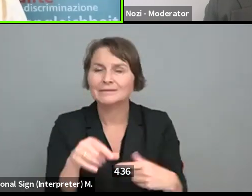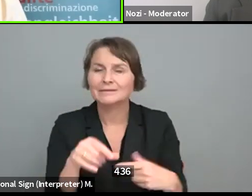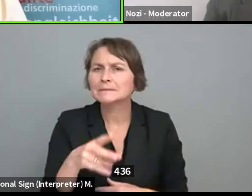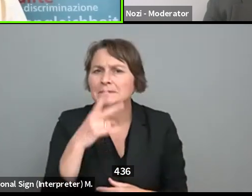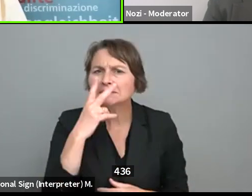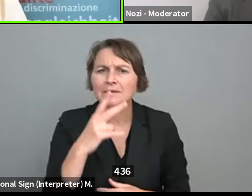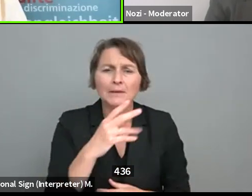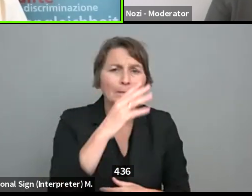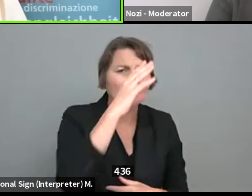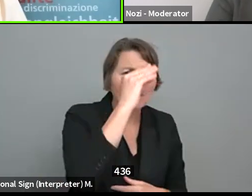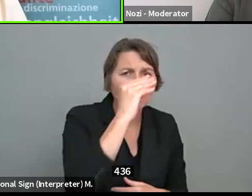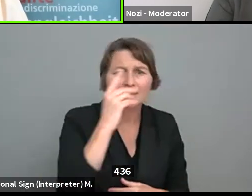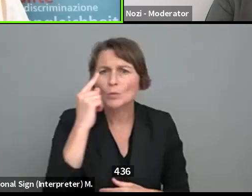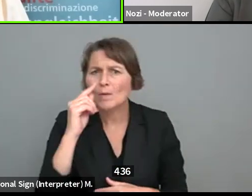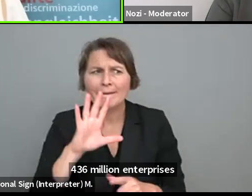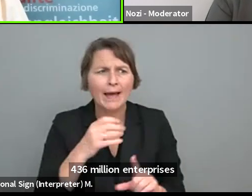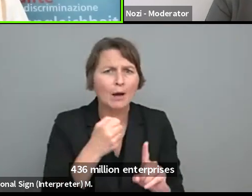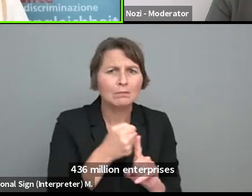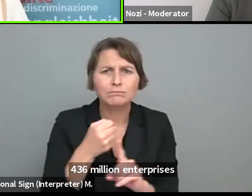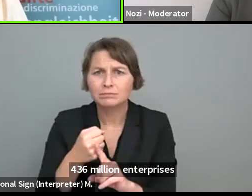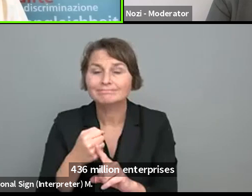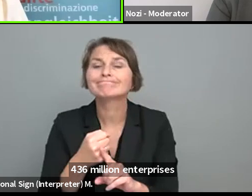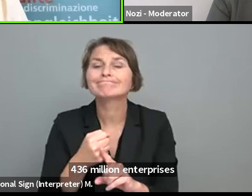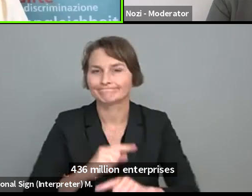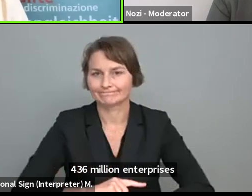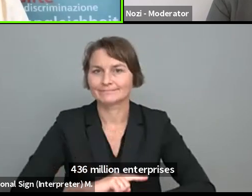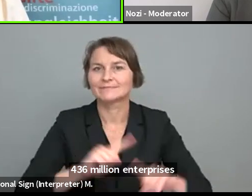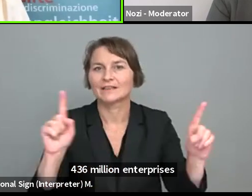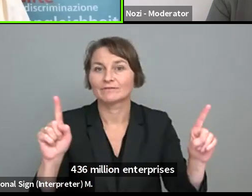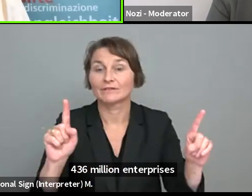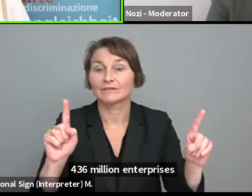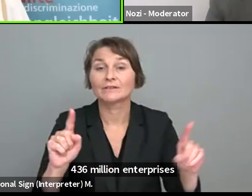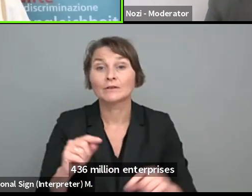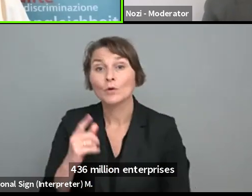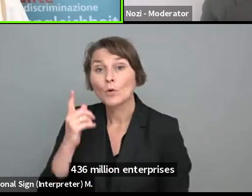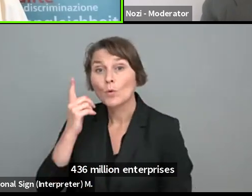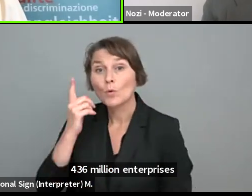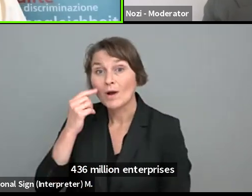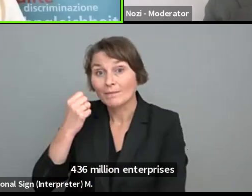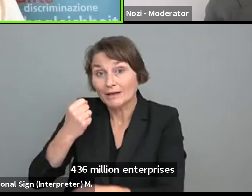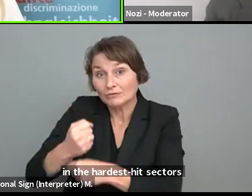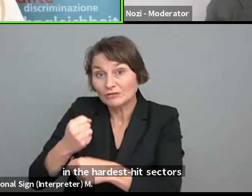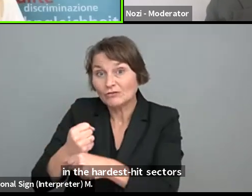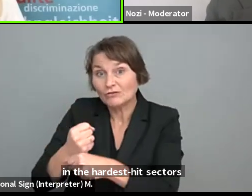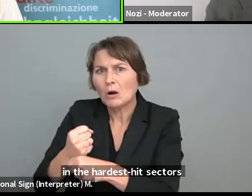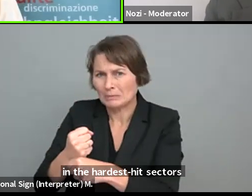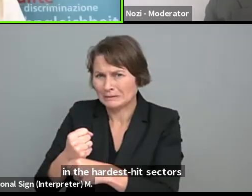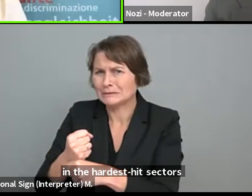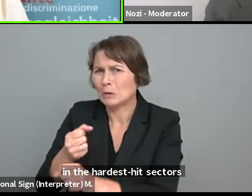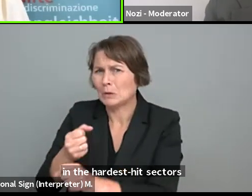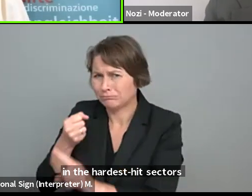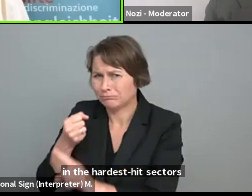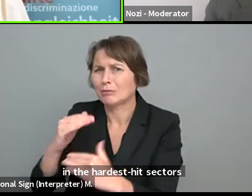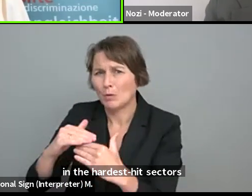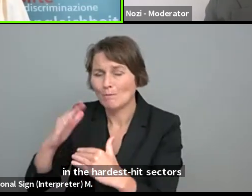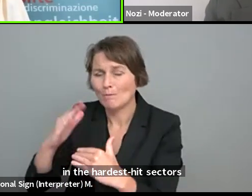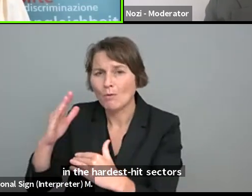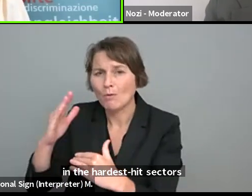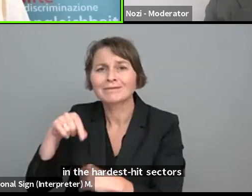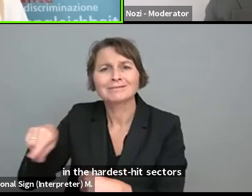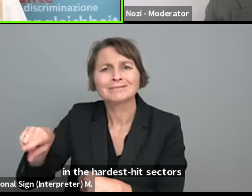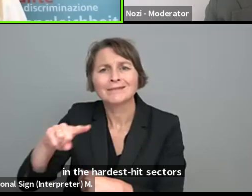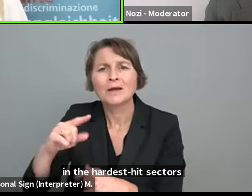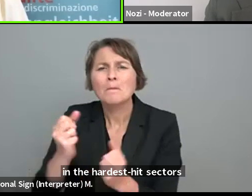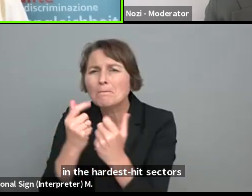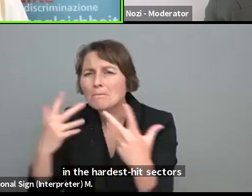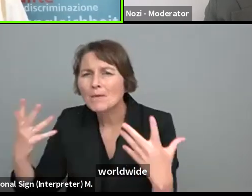differently. Women's employment is at greater risk than men's, with a larger proportion of women